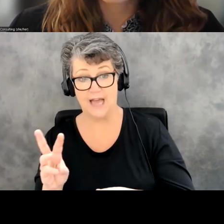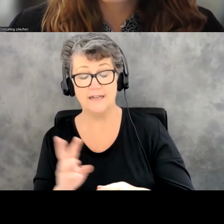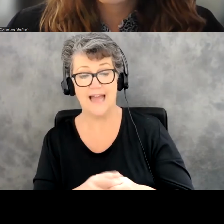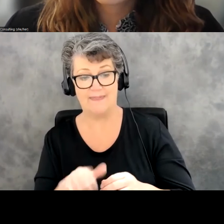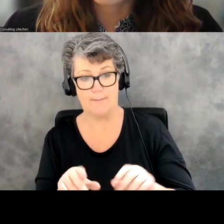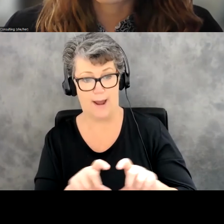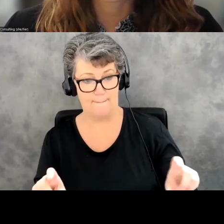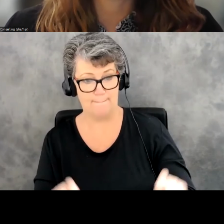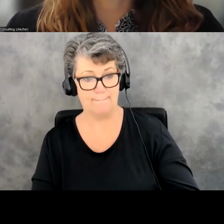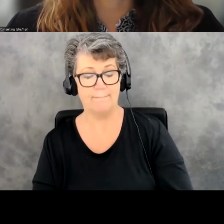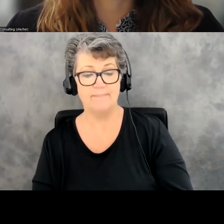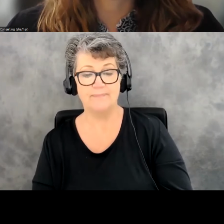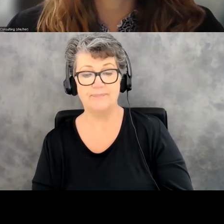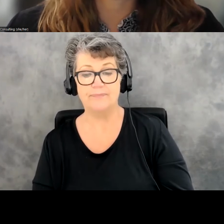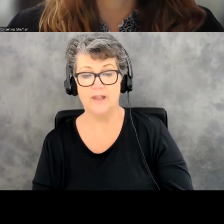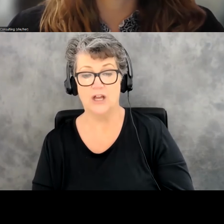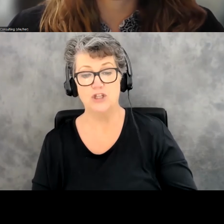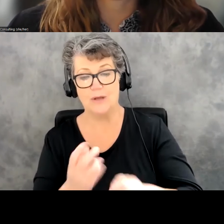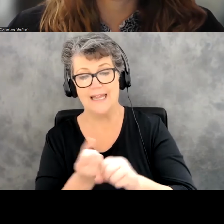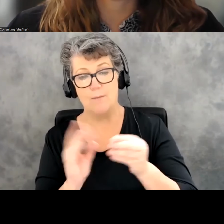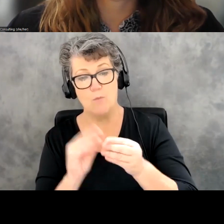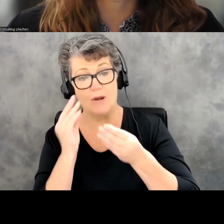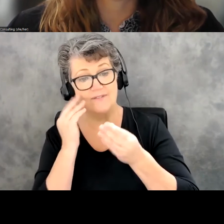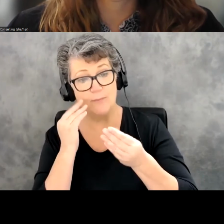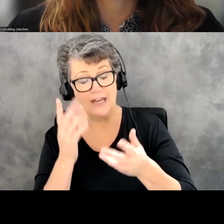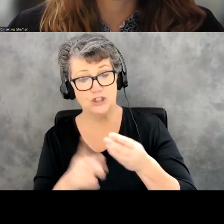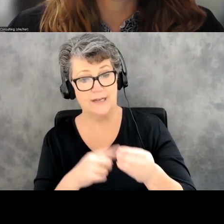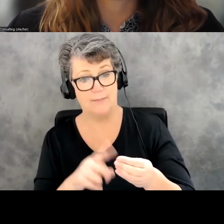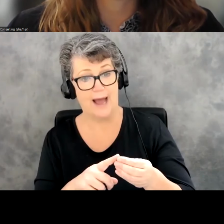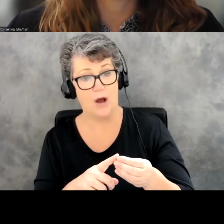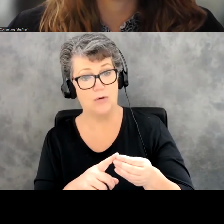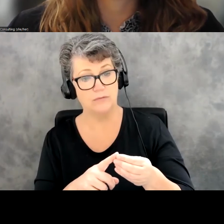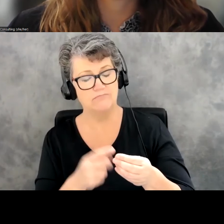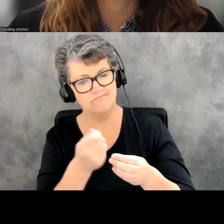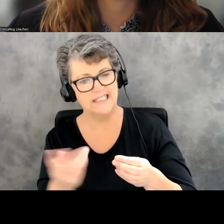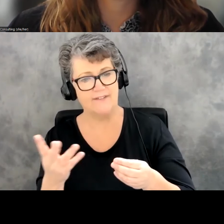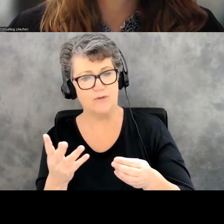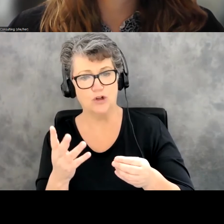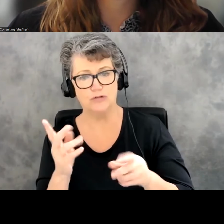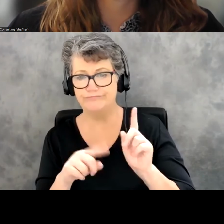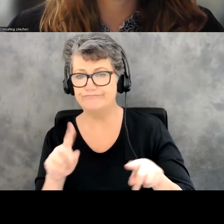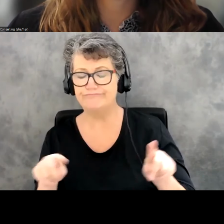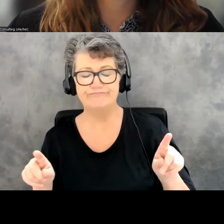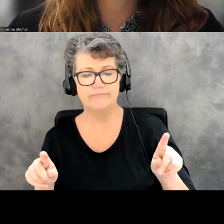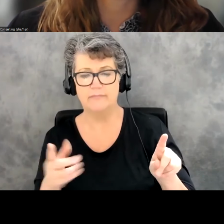bottom there, where you can obtain more information on a number of different